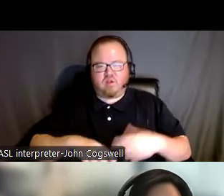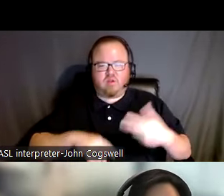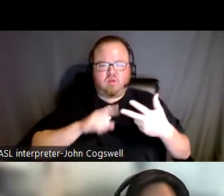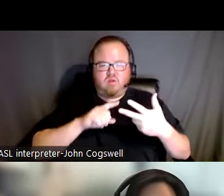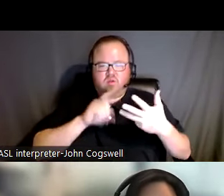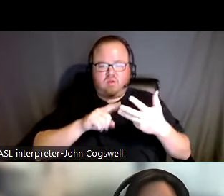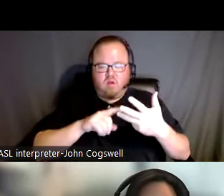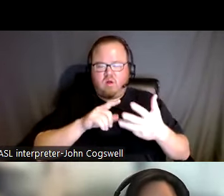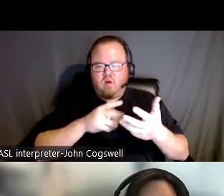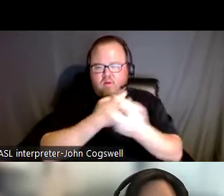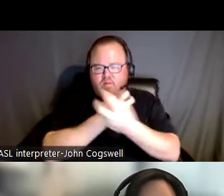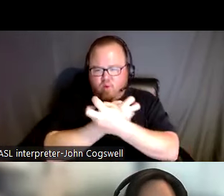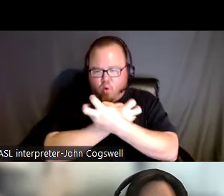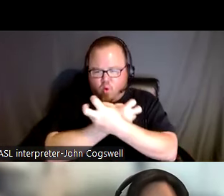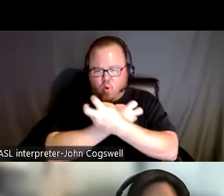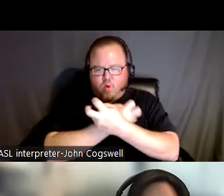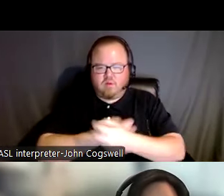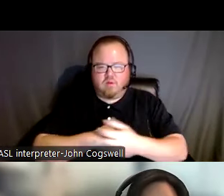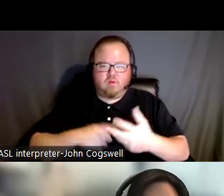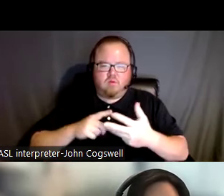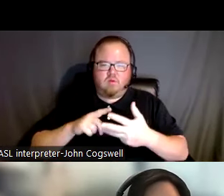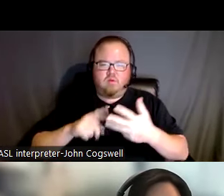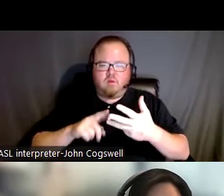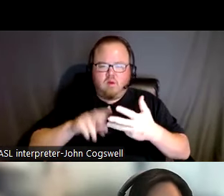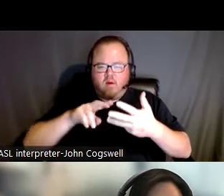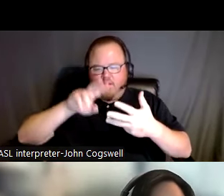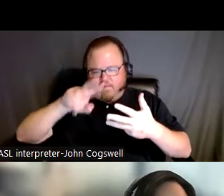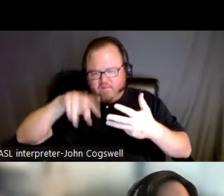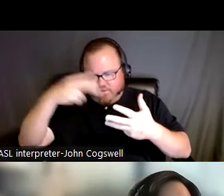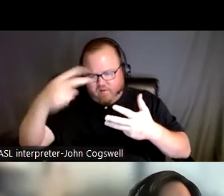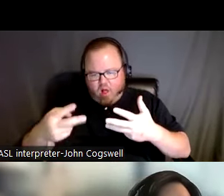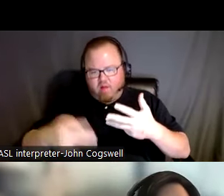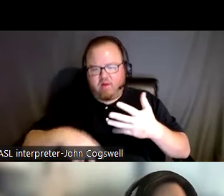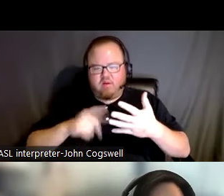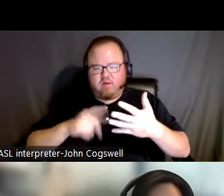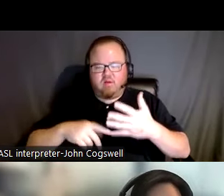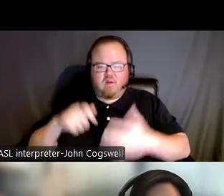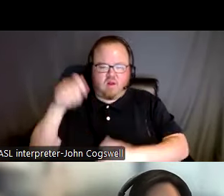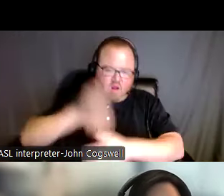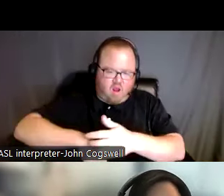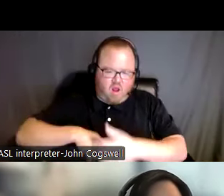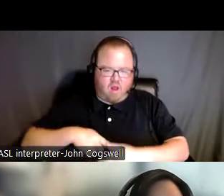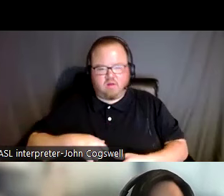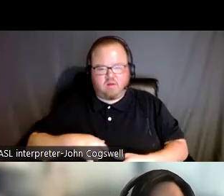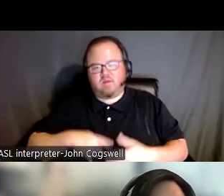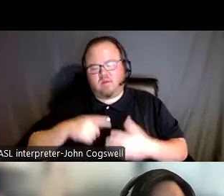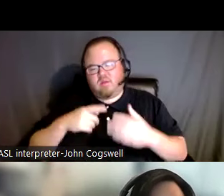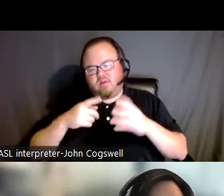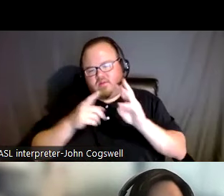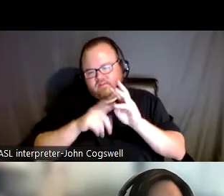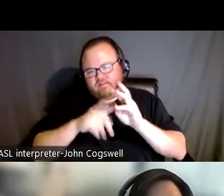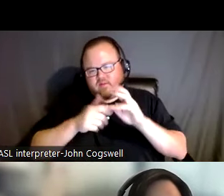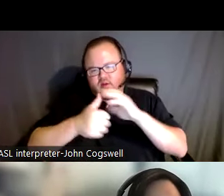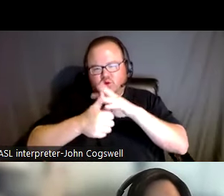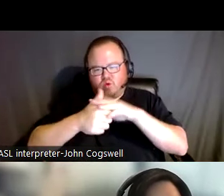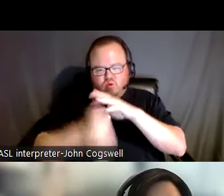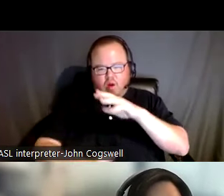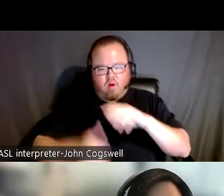poisoning, falling, cut or pierce, drowning, and other. And then the graph on the left will show you the